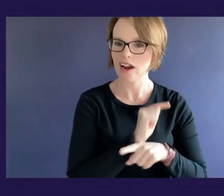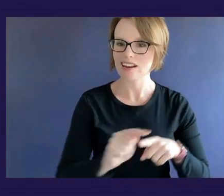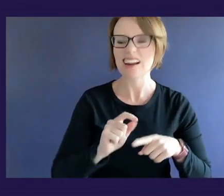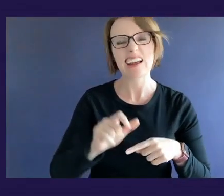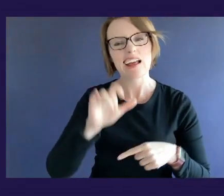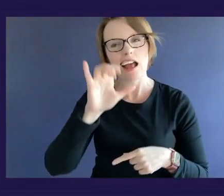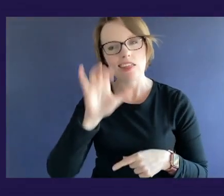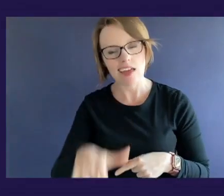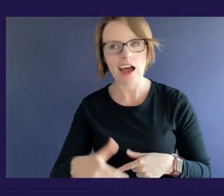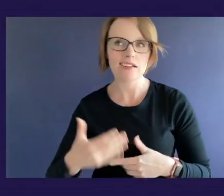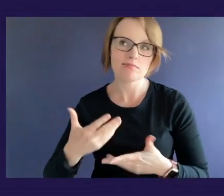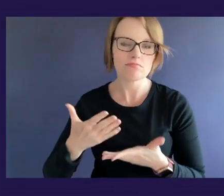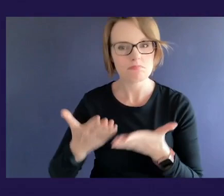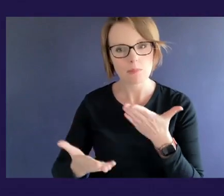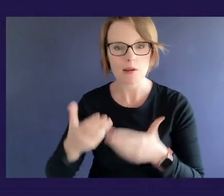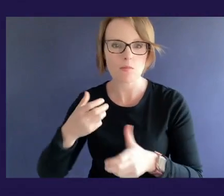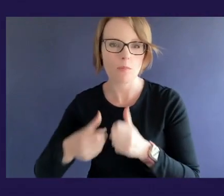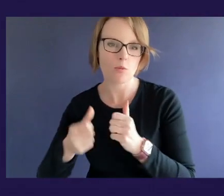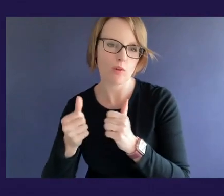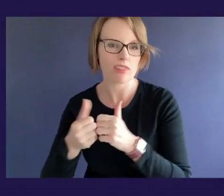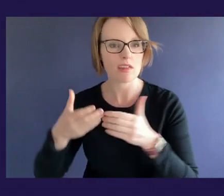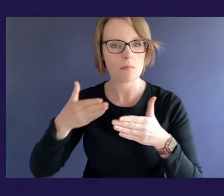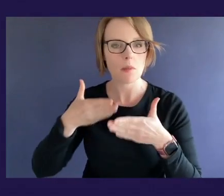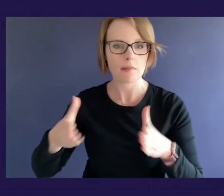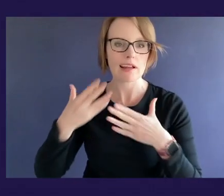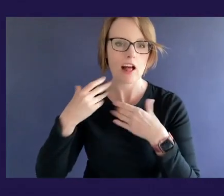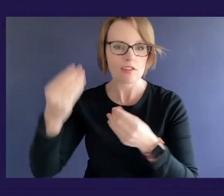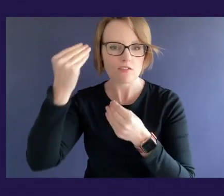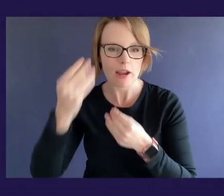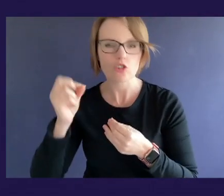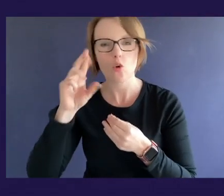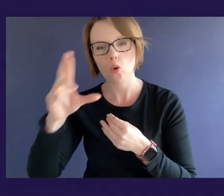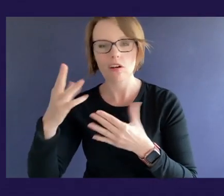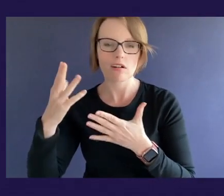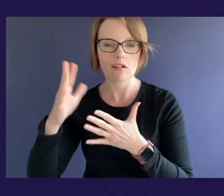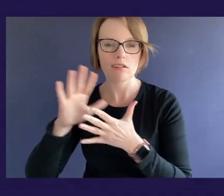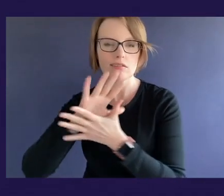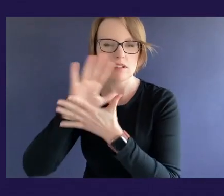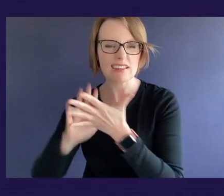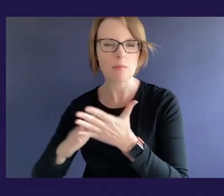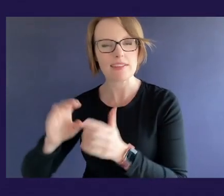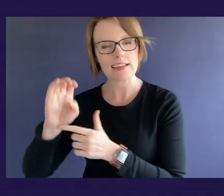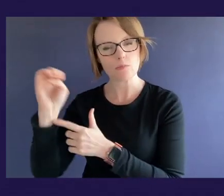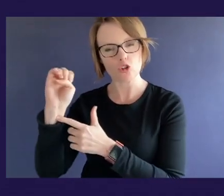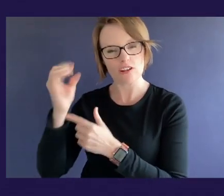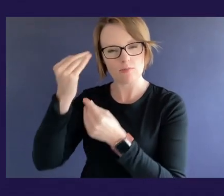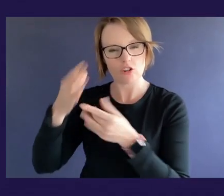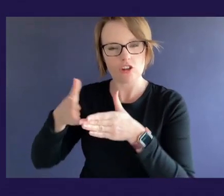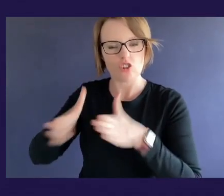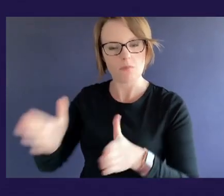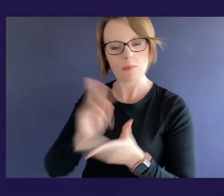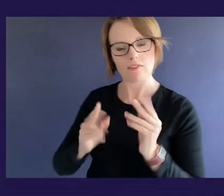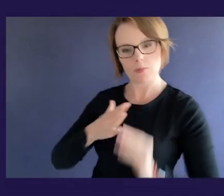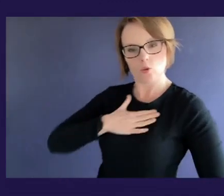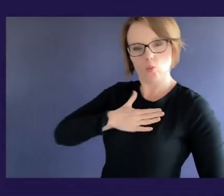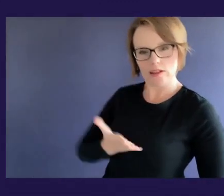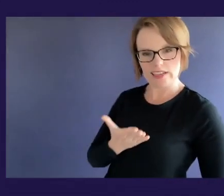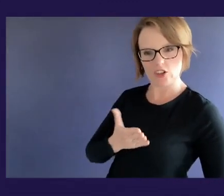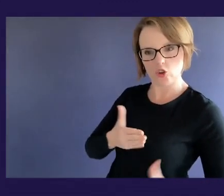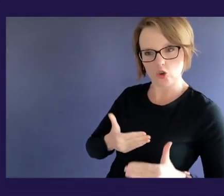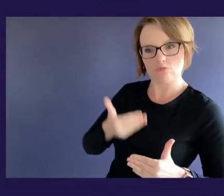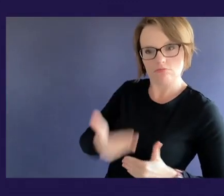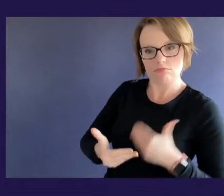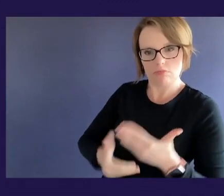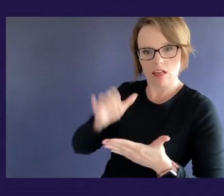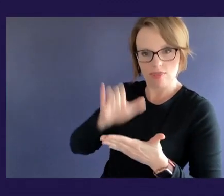well as health information in general. Next slide, please. All right, so our third level were the